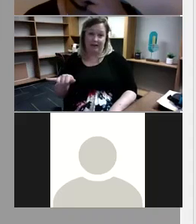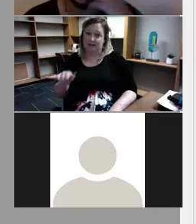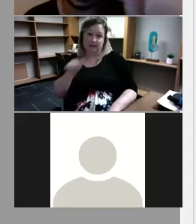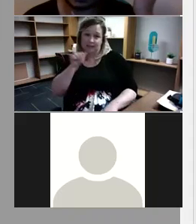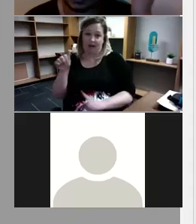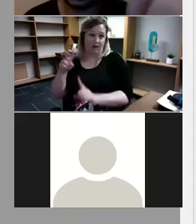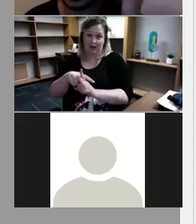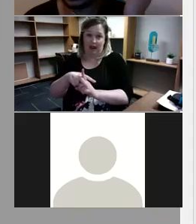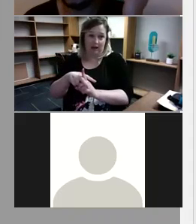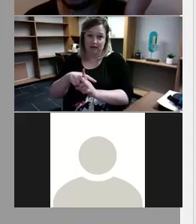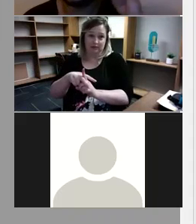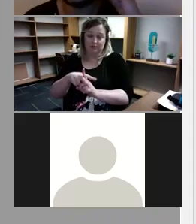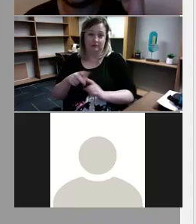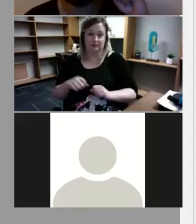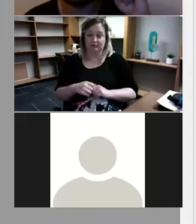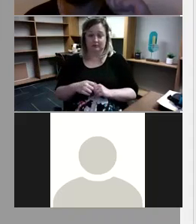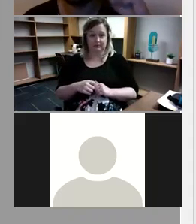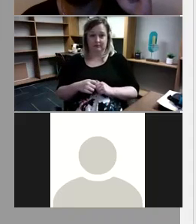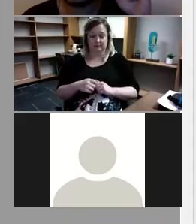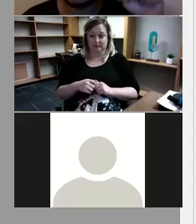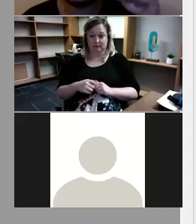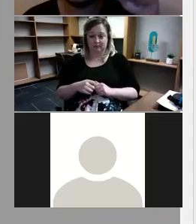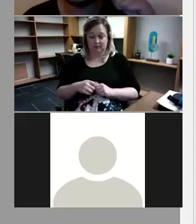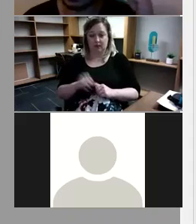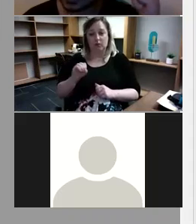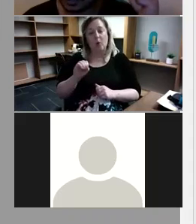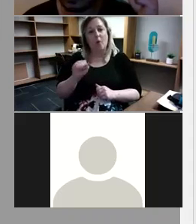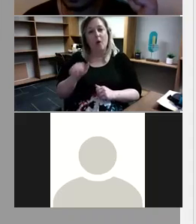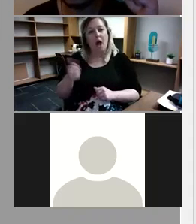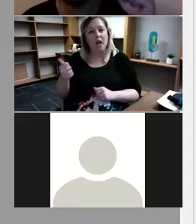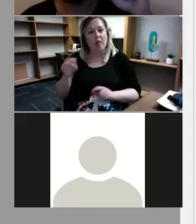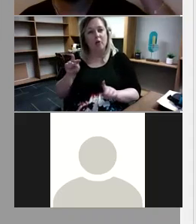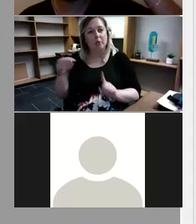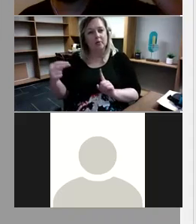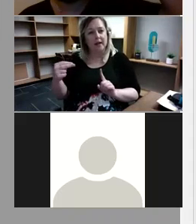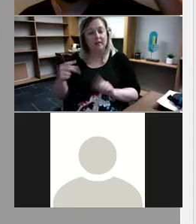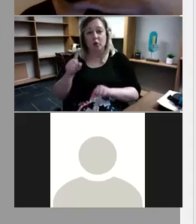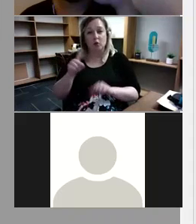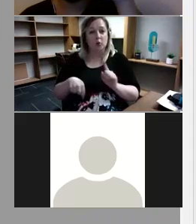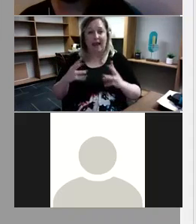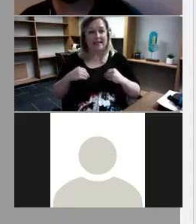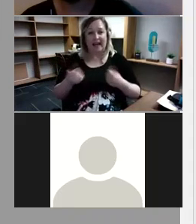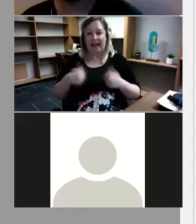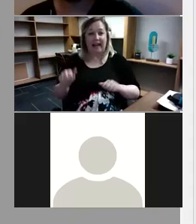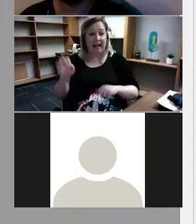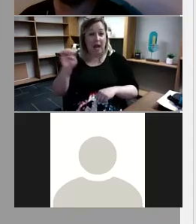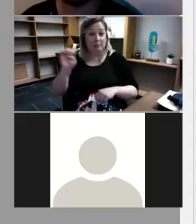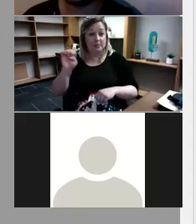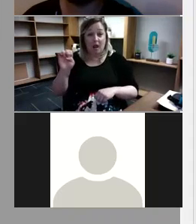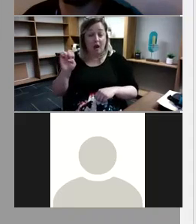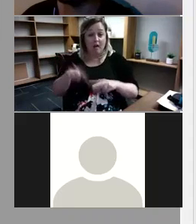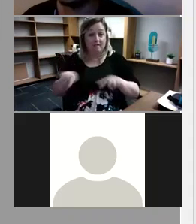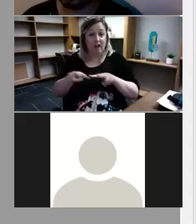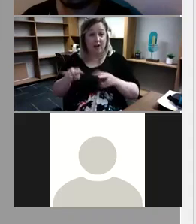Right, so we can't get any epsilon value. In another sense, we can't get any epsilon value that can be the lower bound for